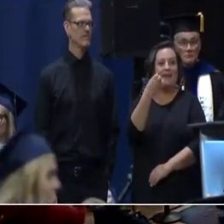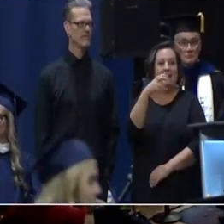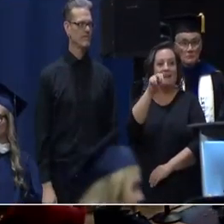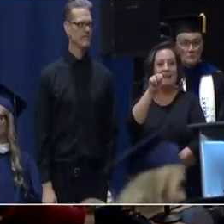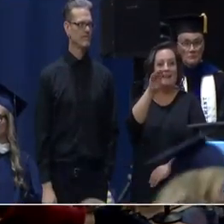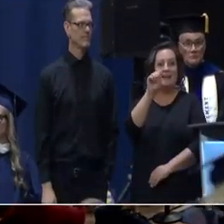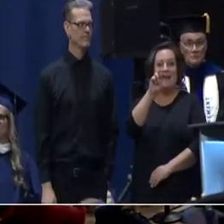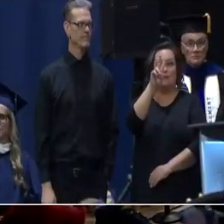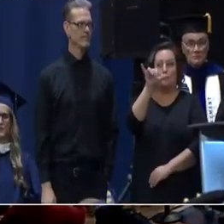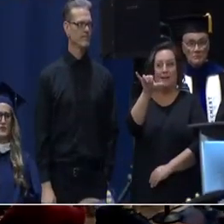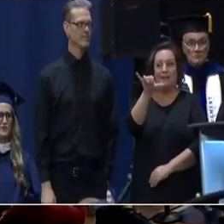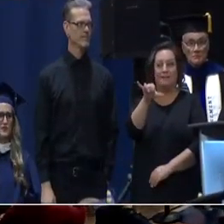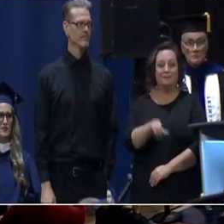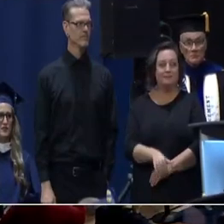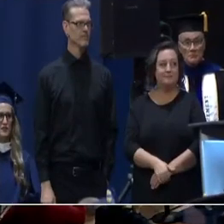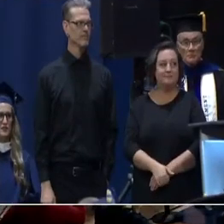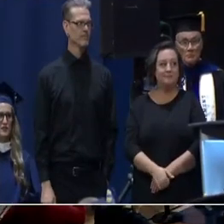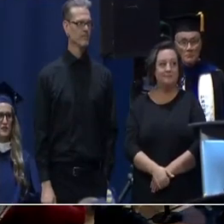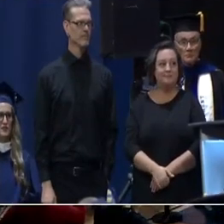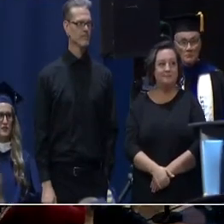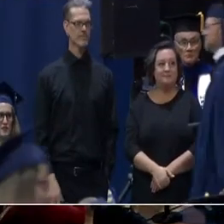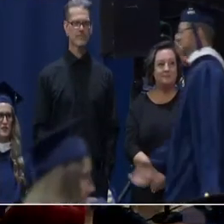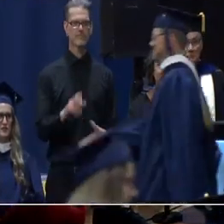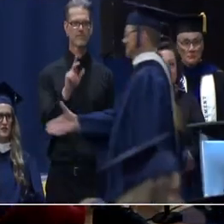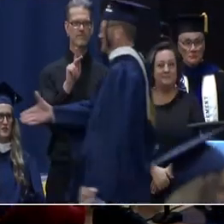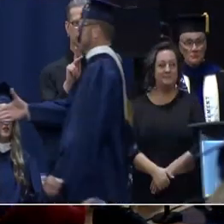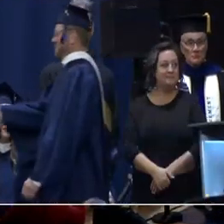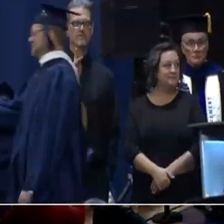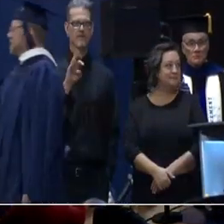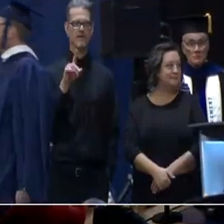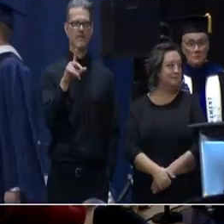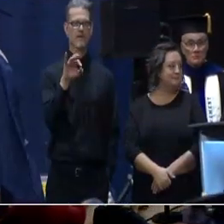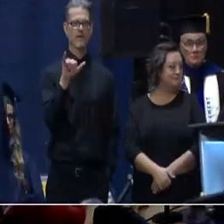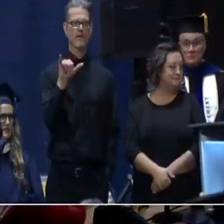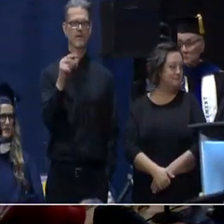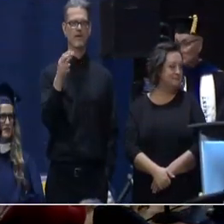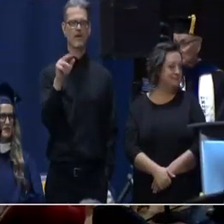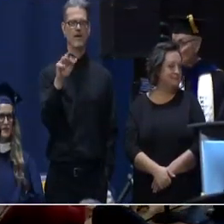Ethan Emery. Kimberly Hayward.